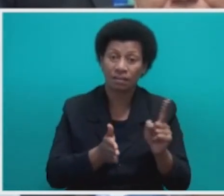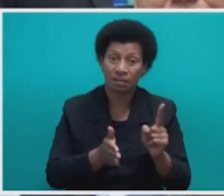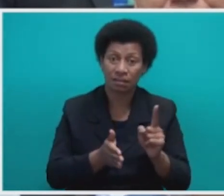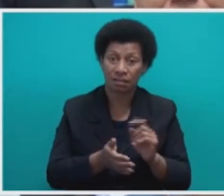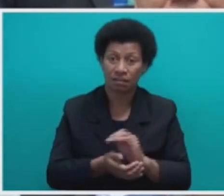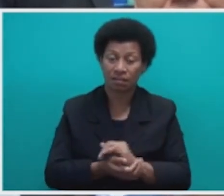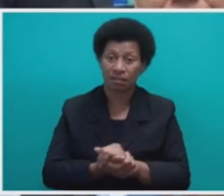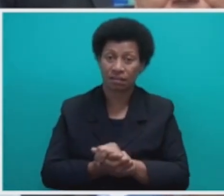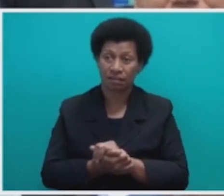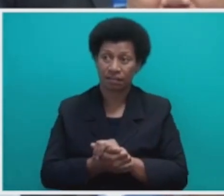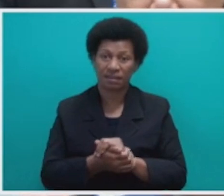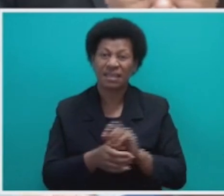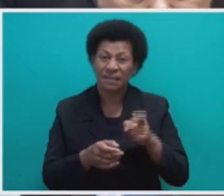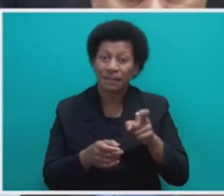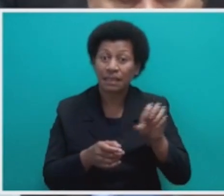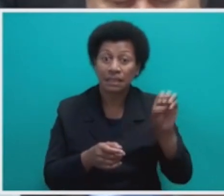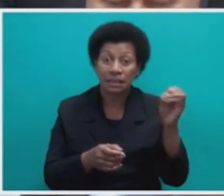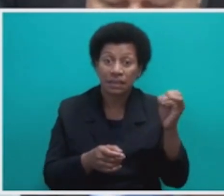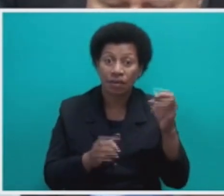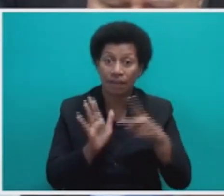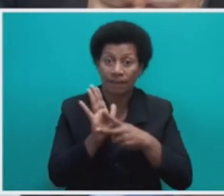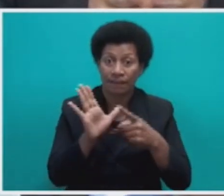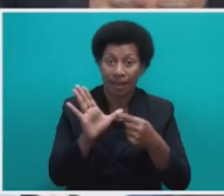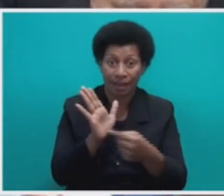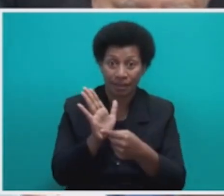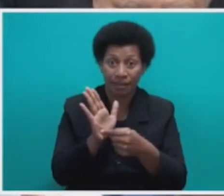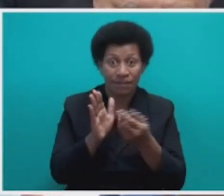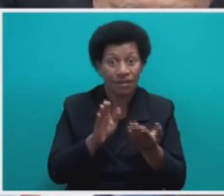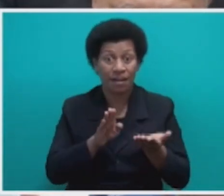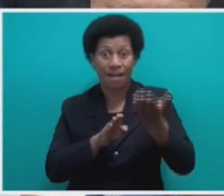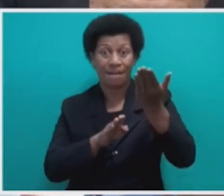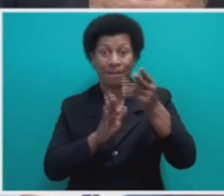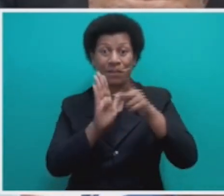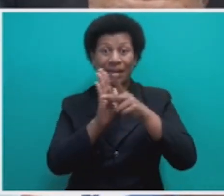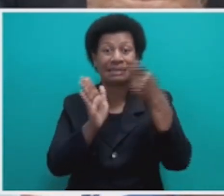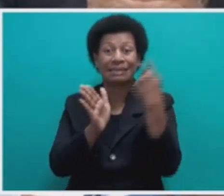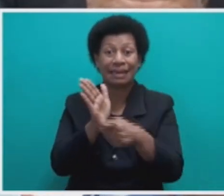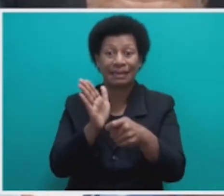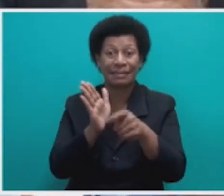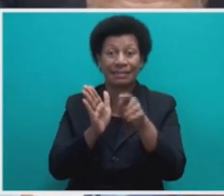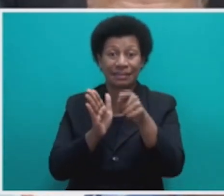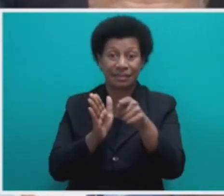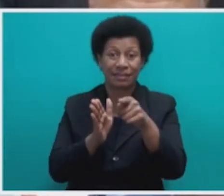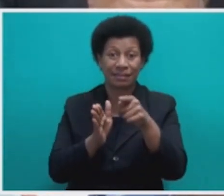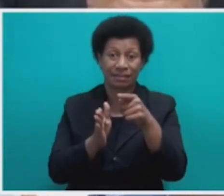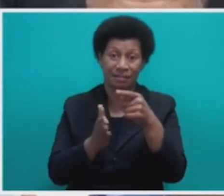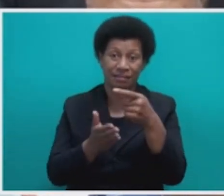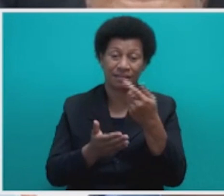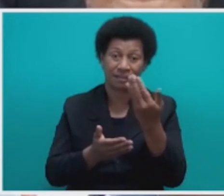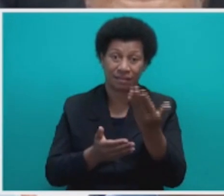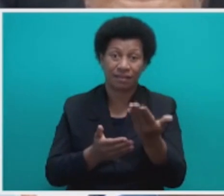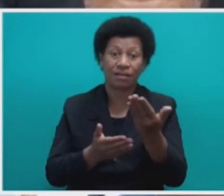was zero VAT, if you raise the duty, it's a tax on